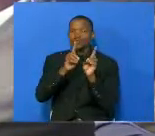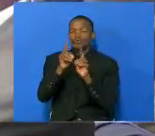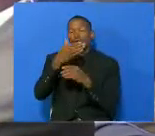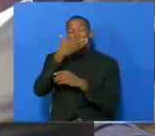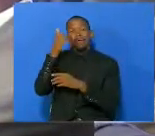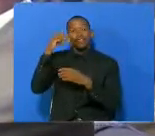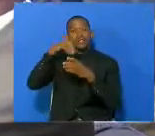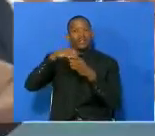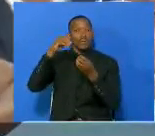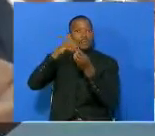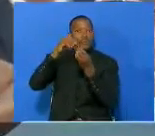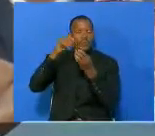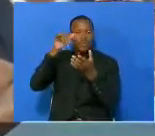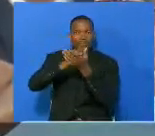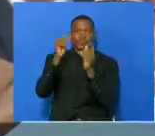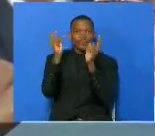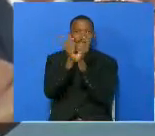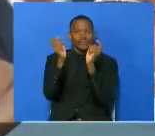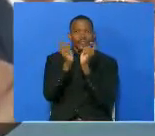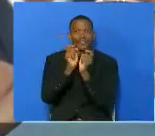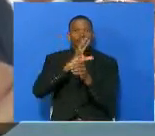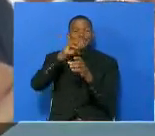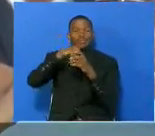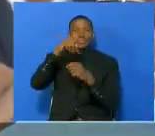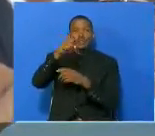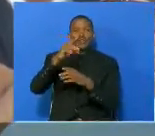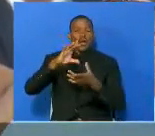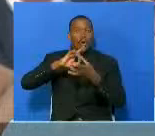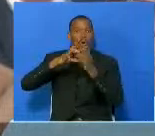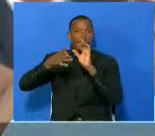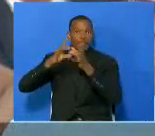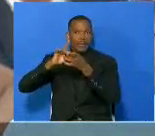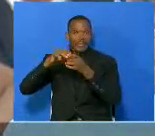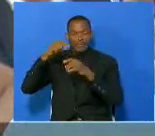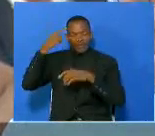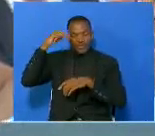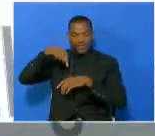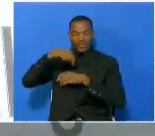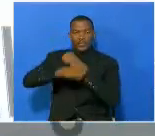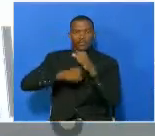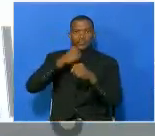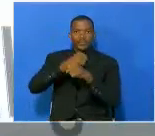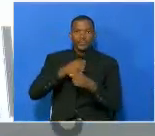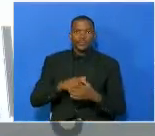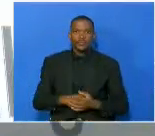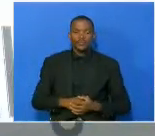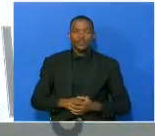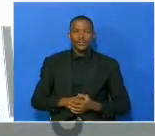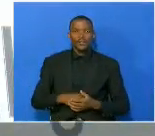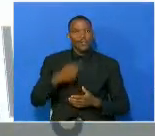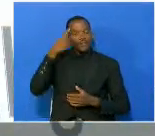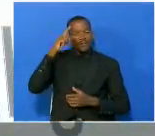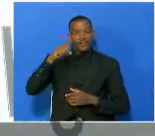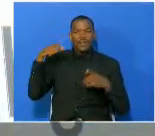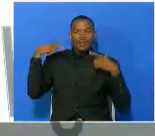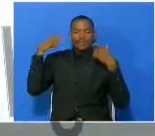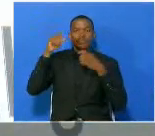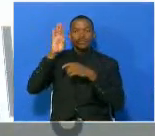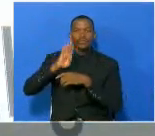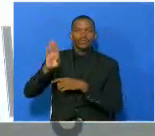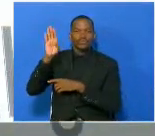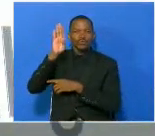go dikgaisanyong tse di latelang di akaretsa tsa diolimpiki tsa monongwaga. On behalf of the government of